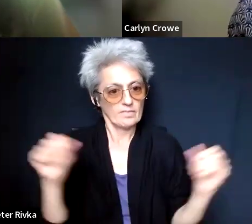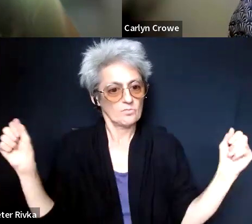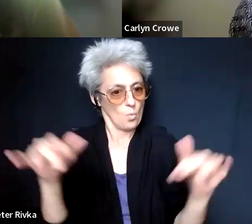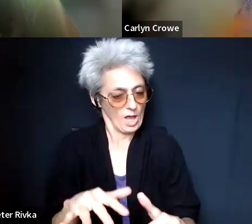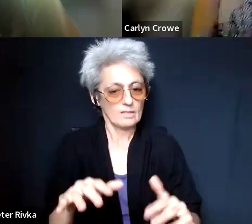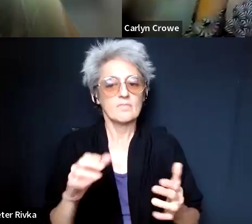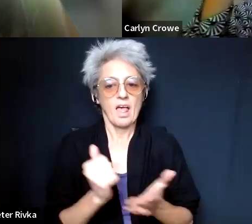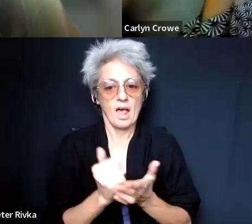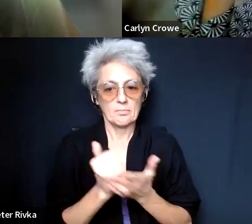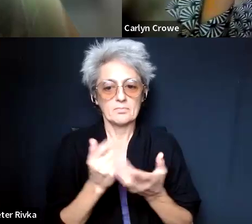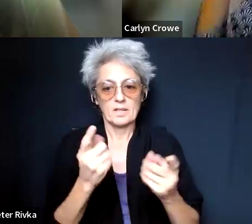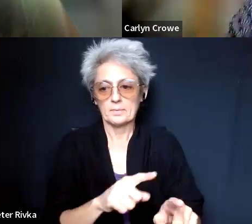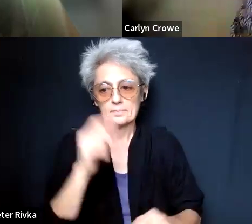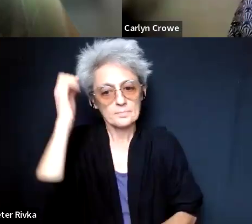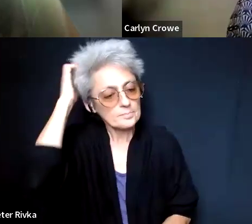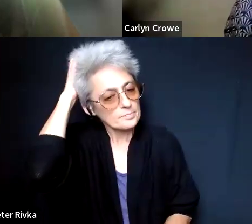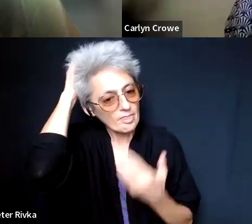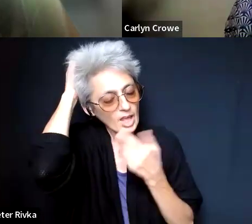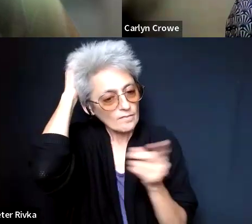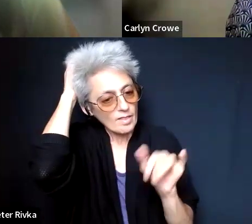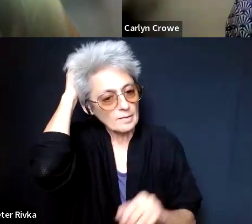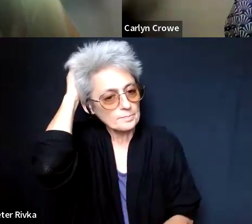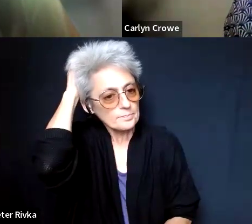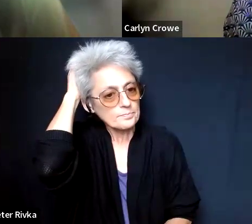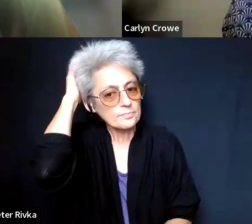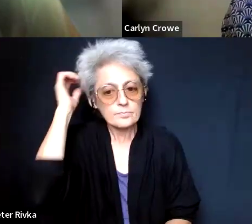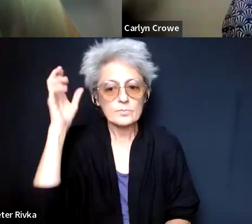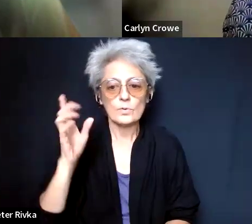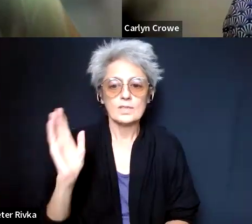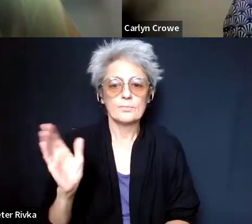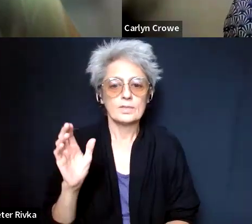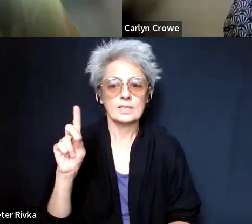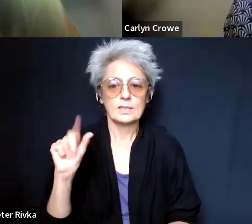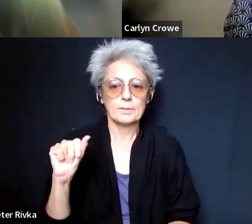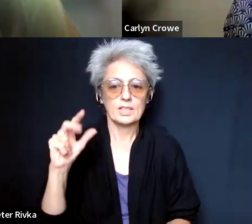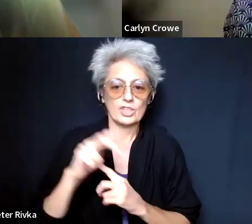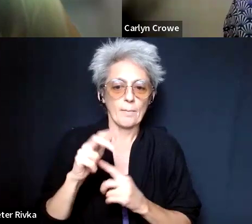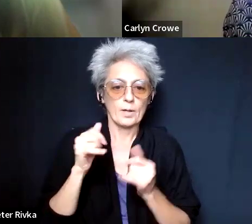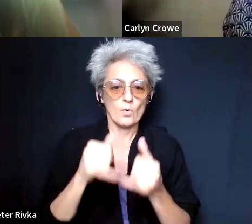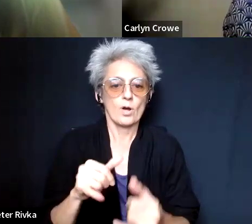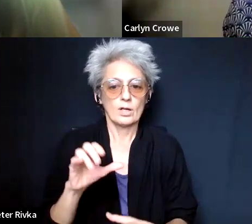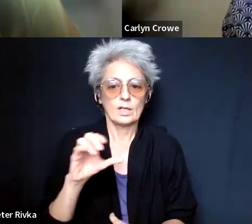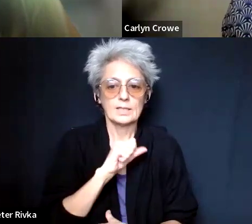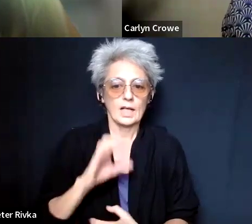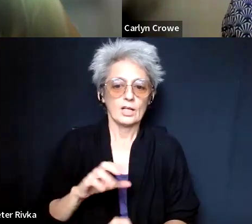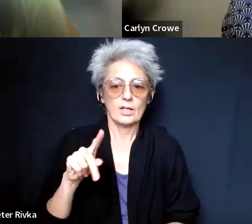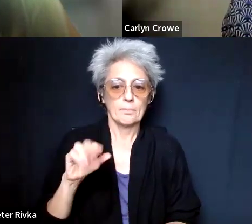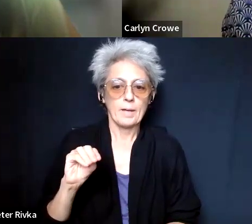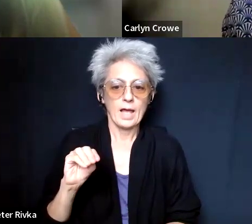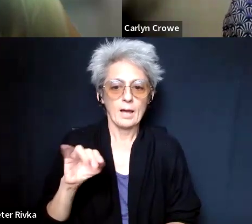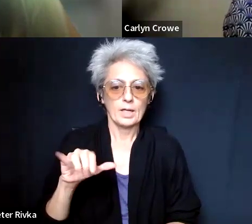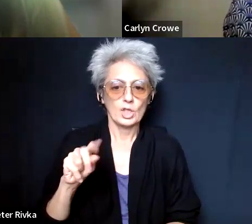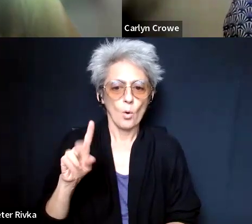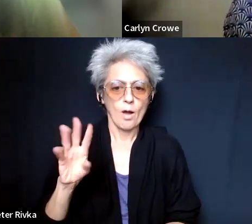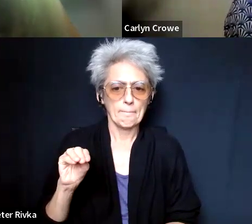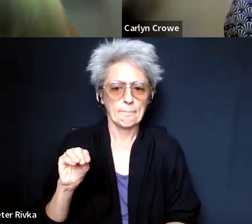you for that. We were able to present a Disability Champion Award to Senator Pam Yoakum, who is